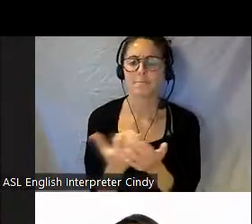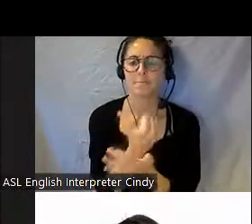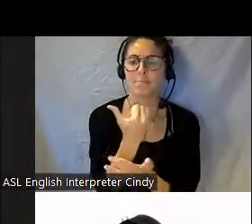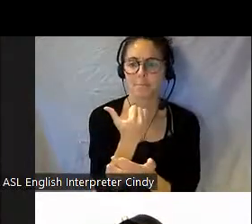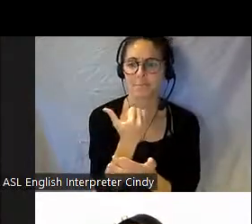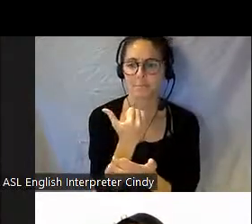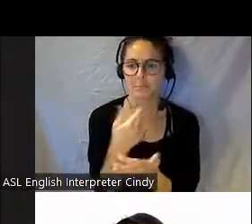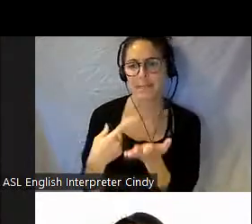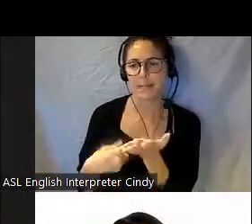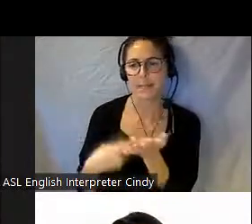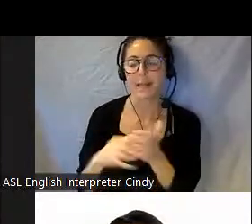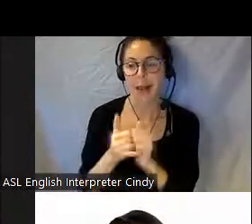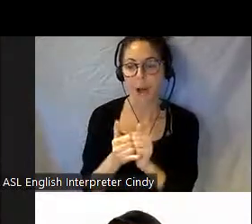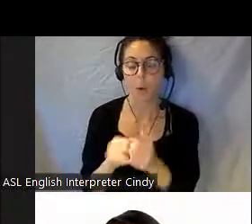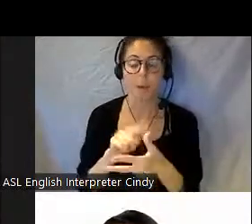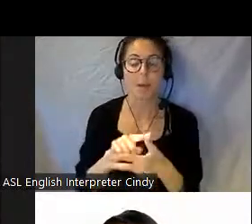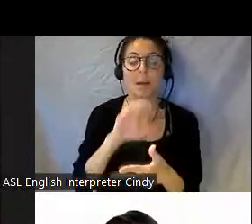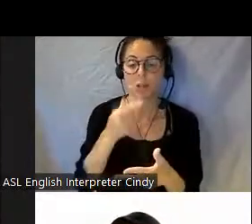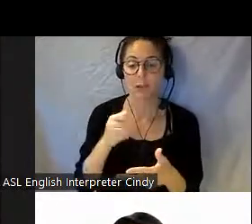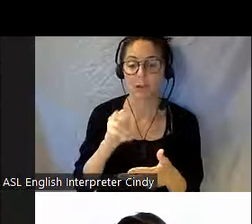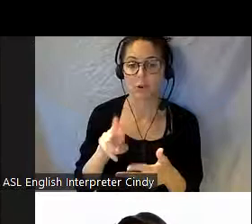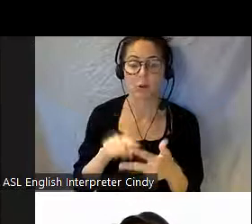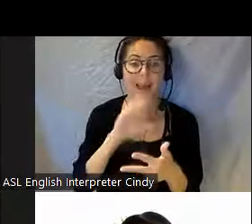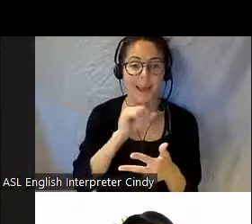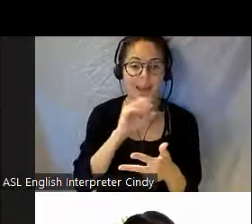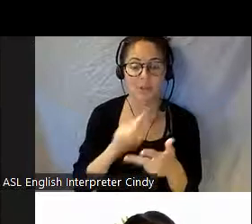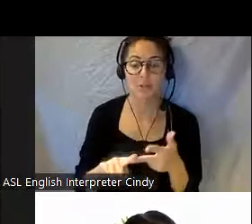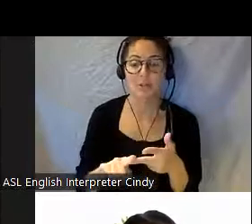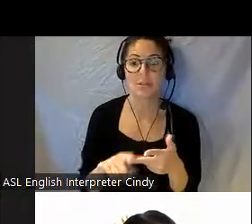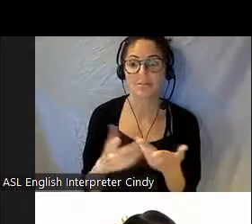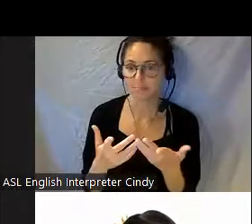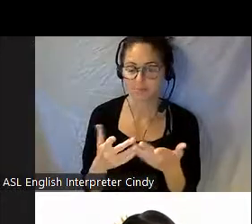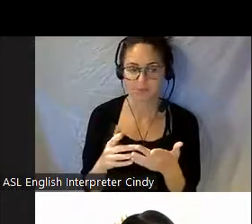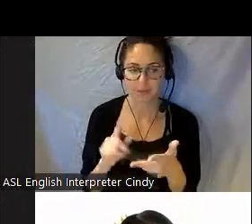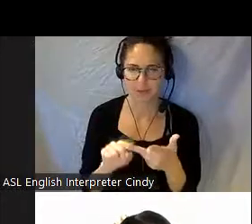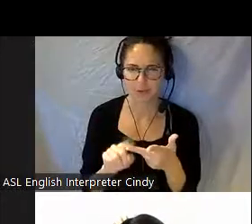how gender, age, and immigration can impact economic abuse.